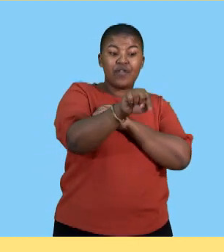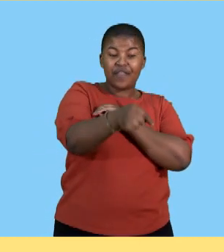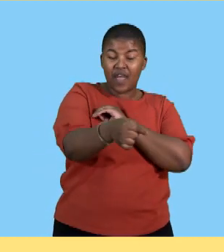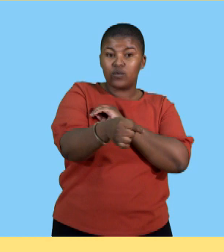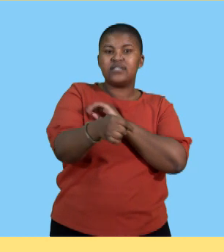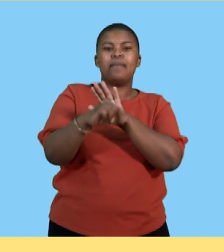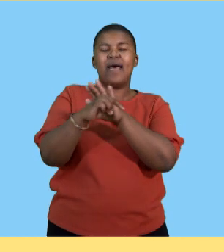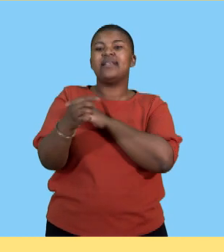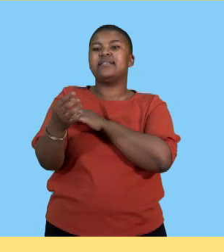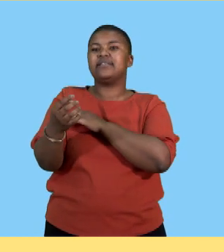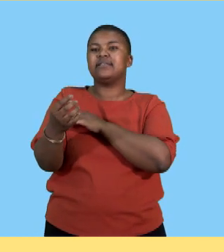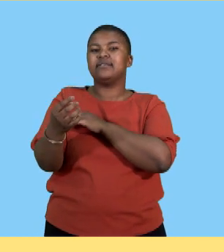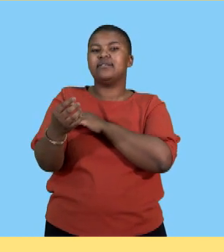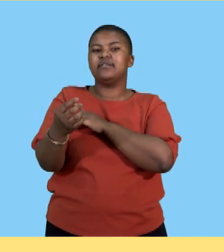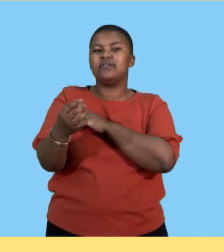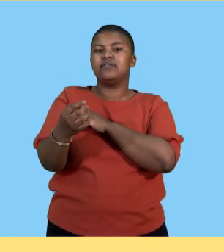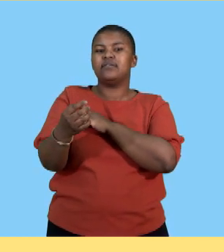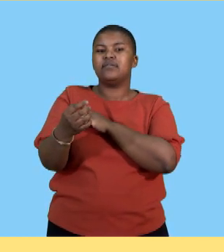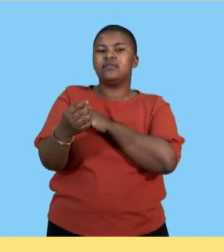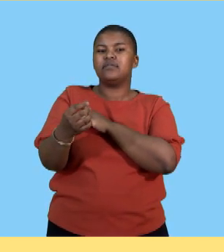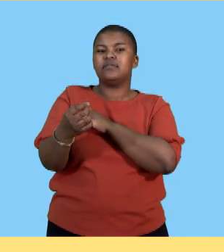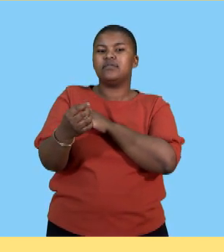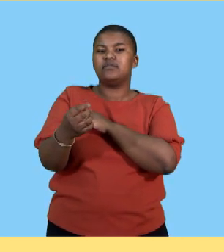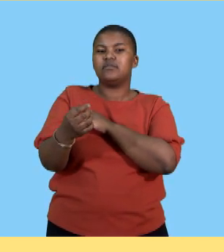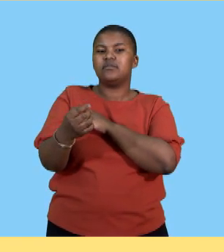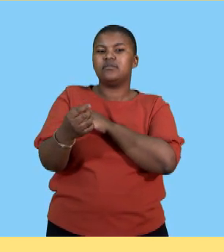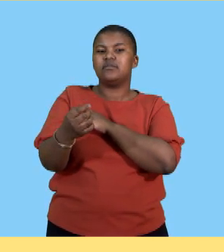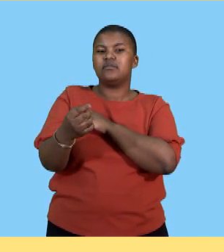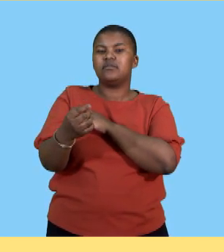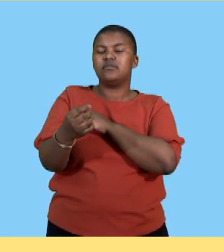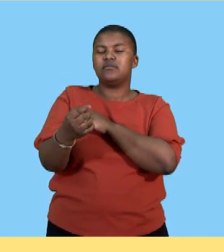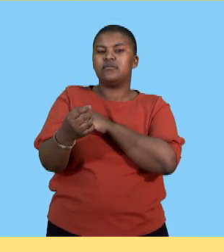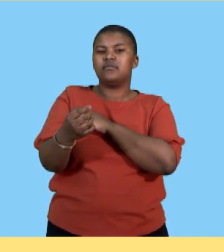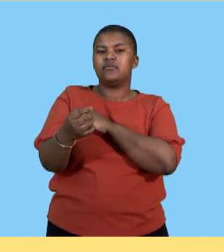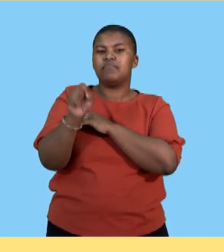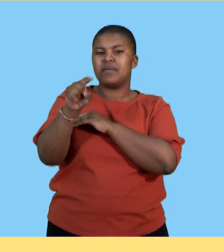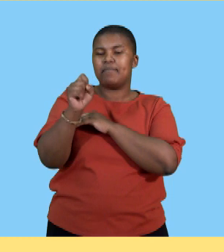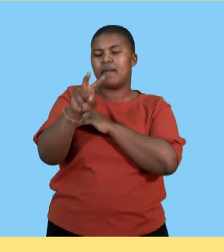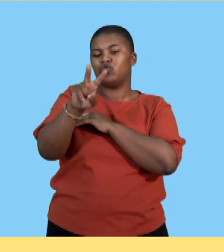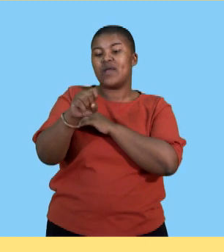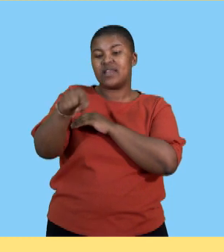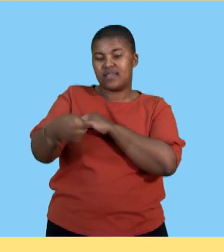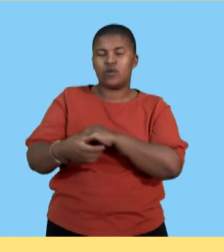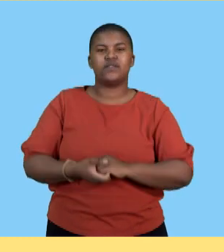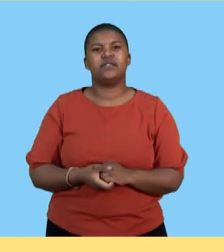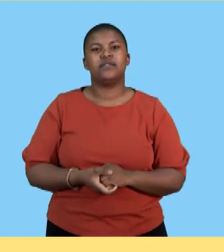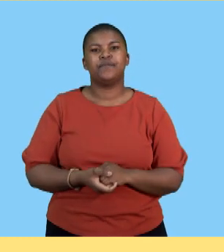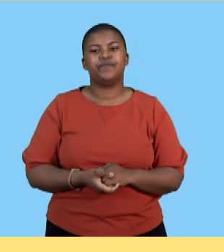200,000 minus 200,000 minus accumulated depreciation, which is